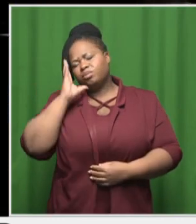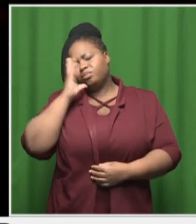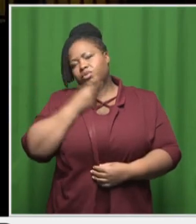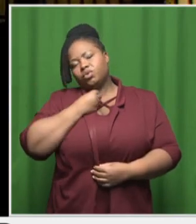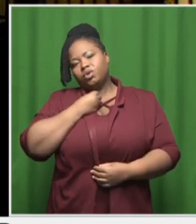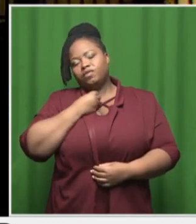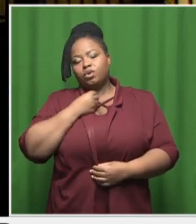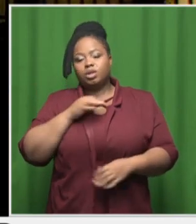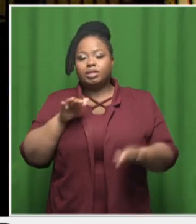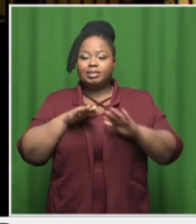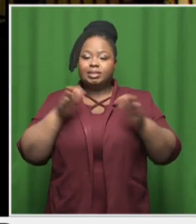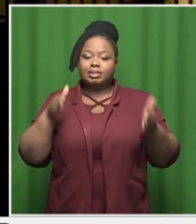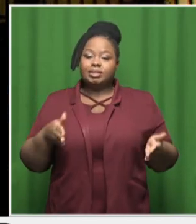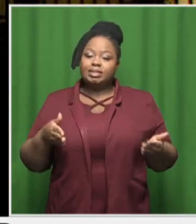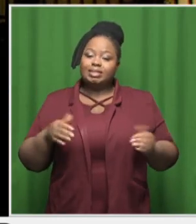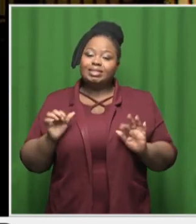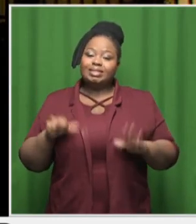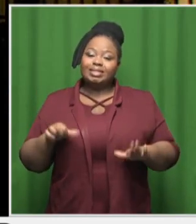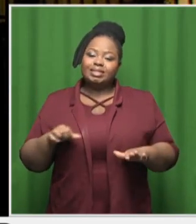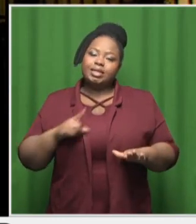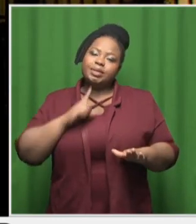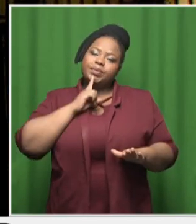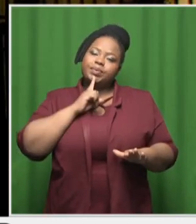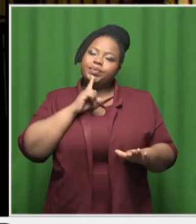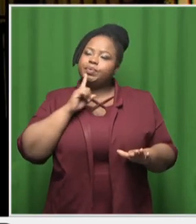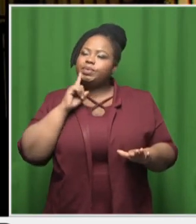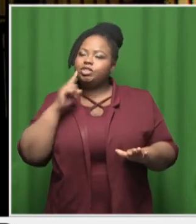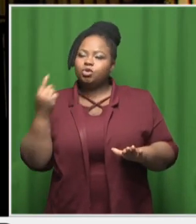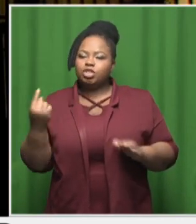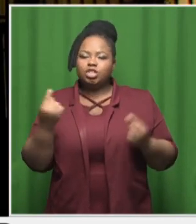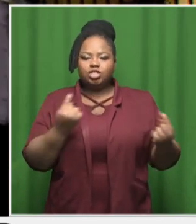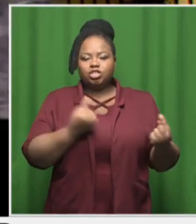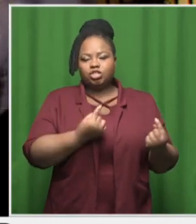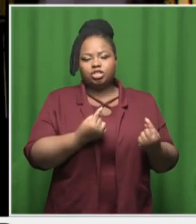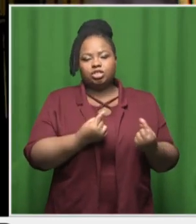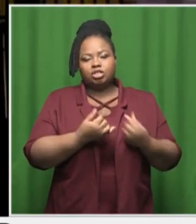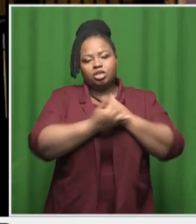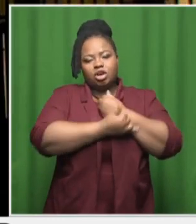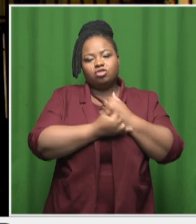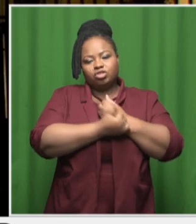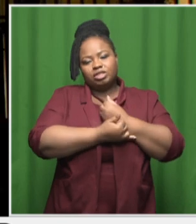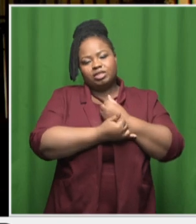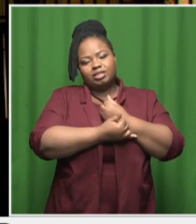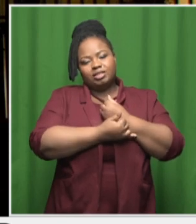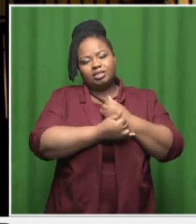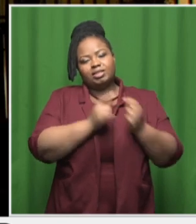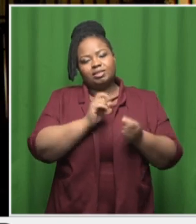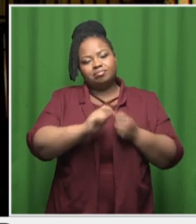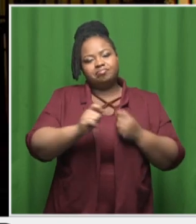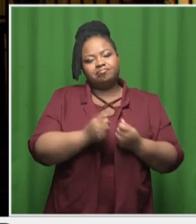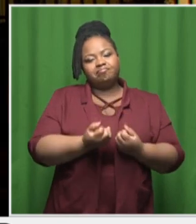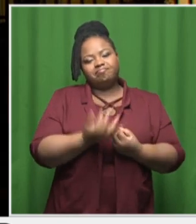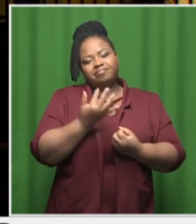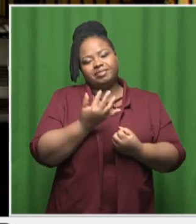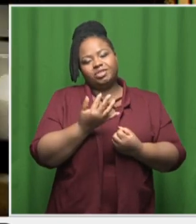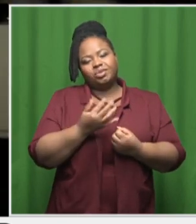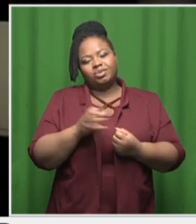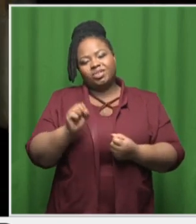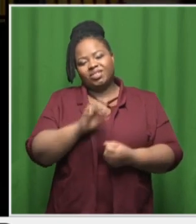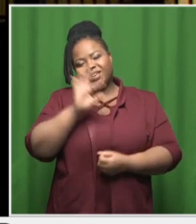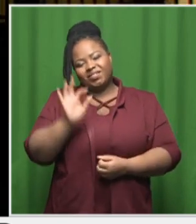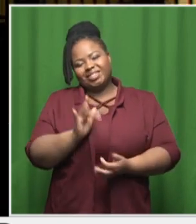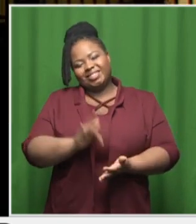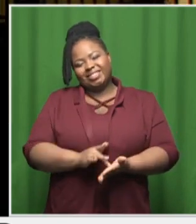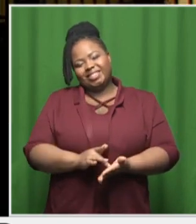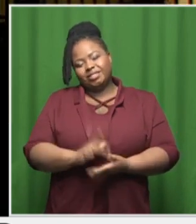with 16 candles there, and each country came and lit their candle, and then South Africa, of course, being the one in the center, which was